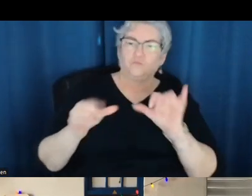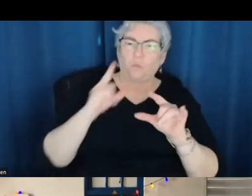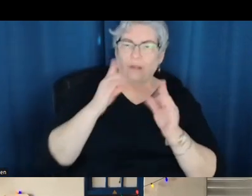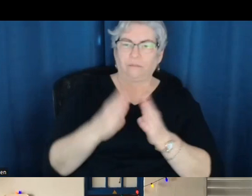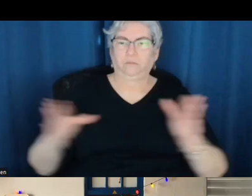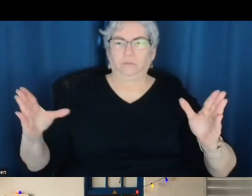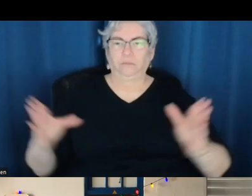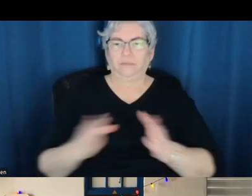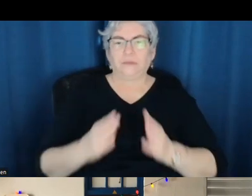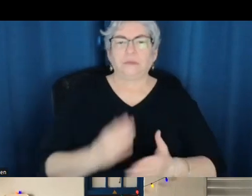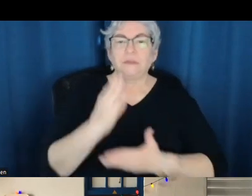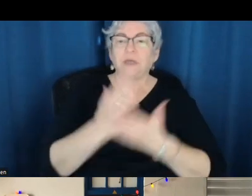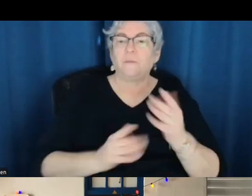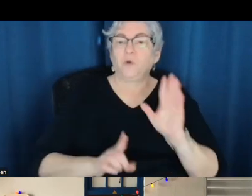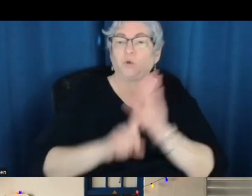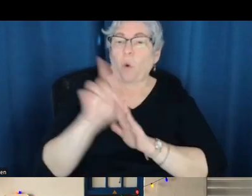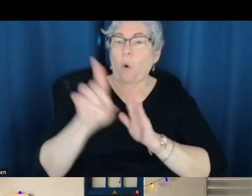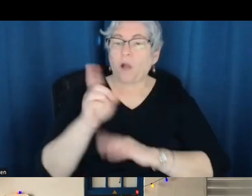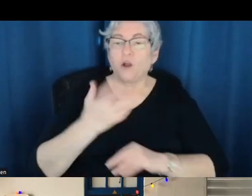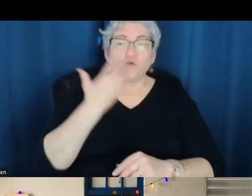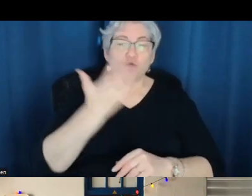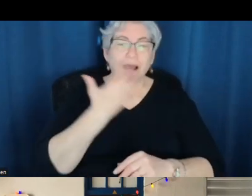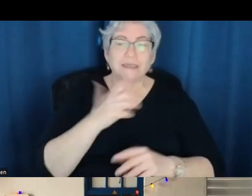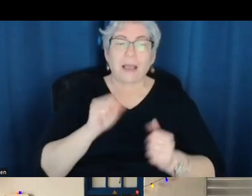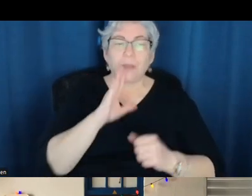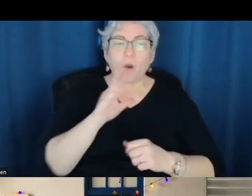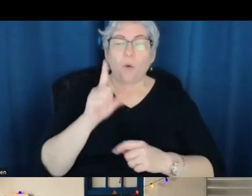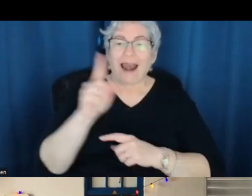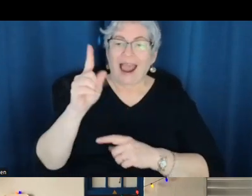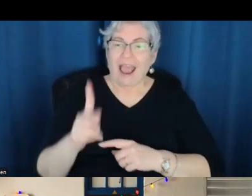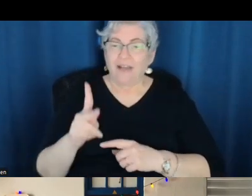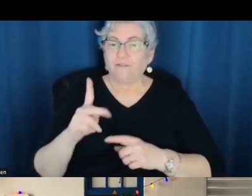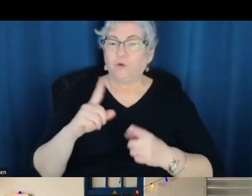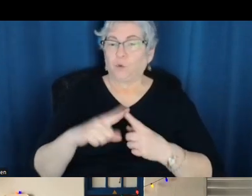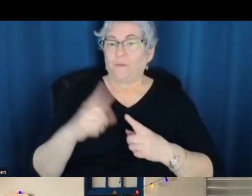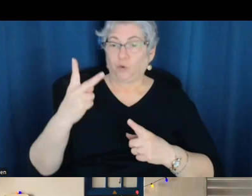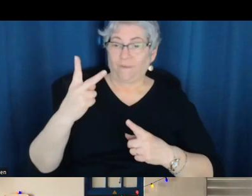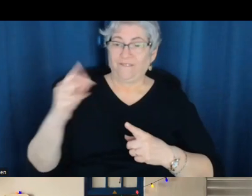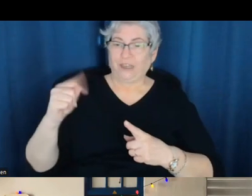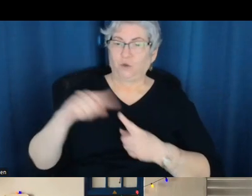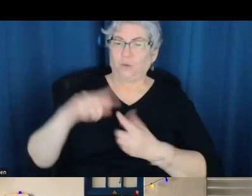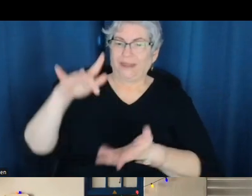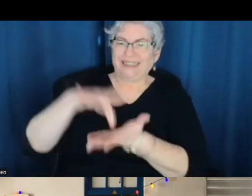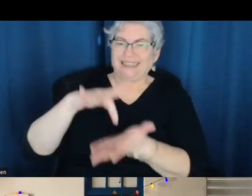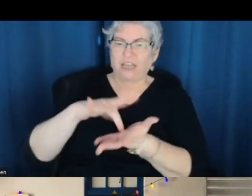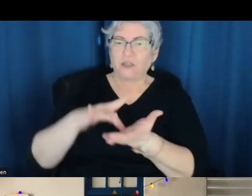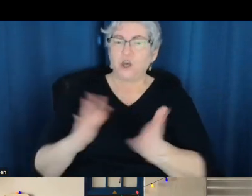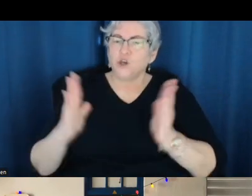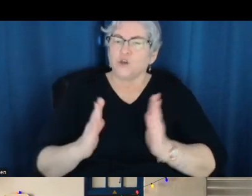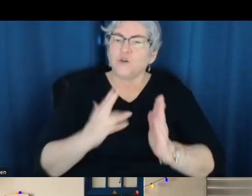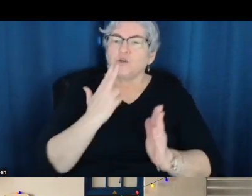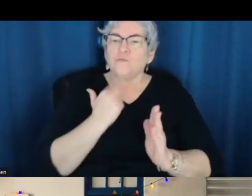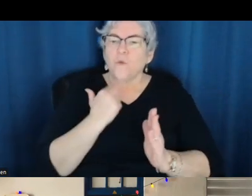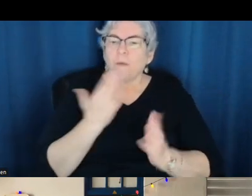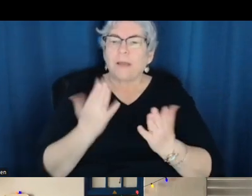Some, such as taller grasses, may be placed 1.5 to 2 feet on center. Smaller ground cover species may